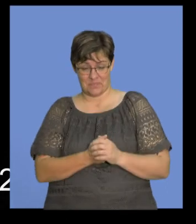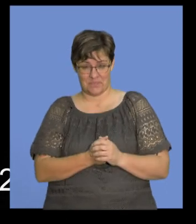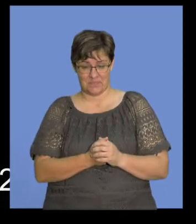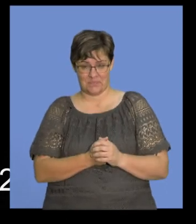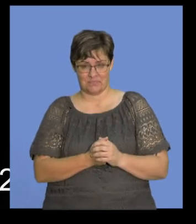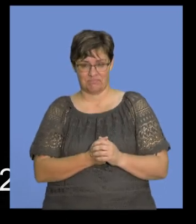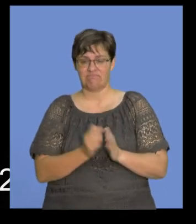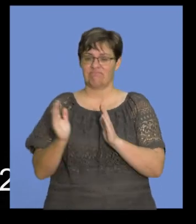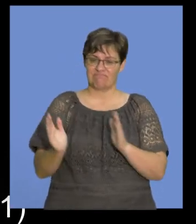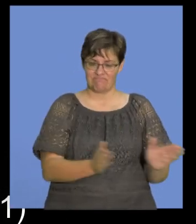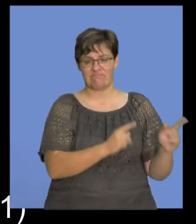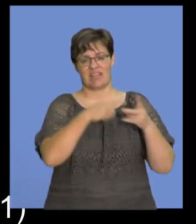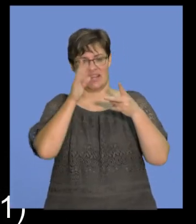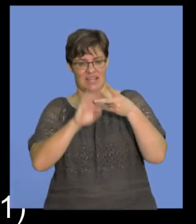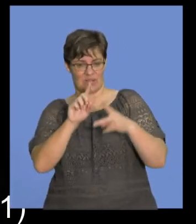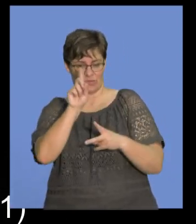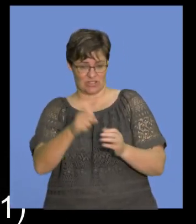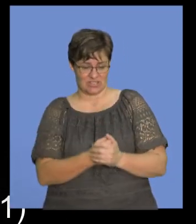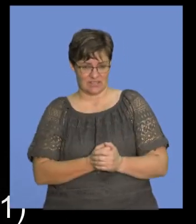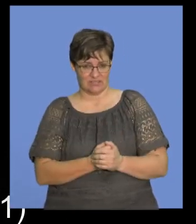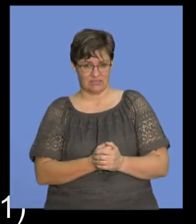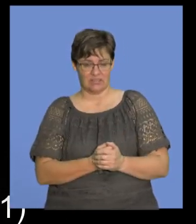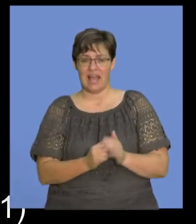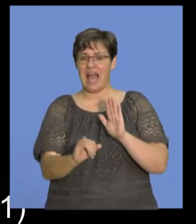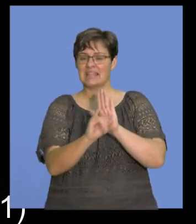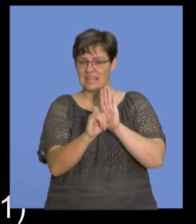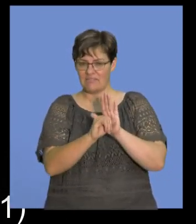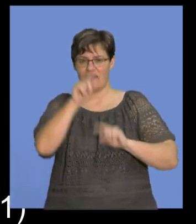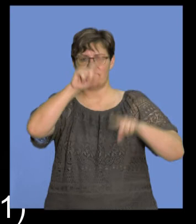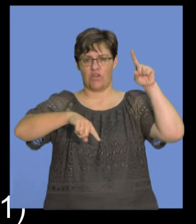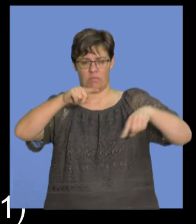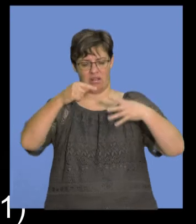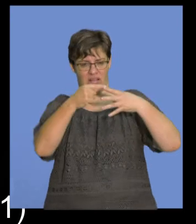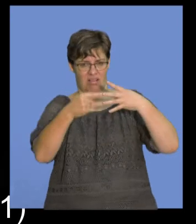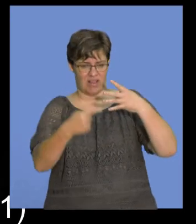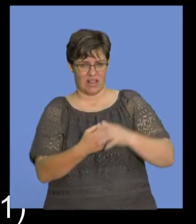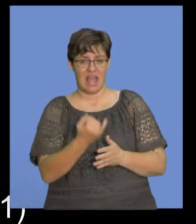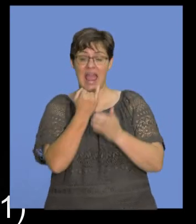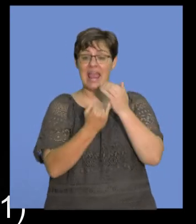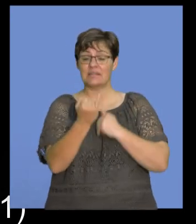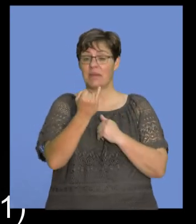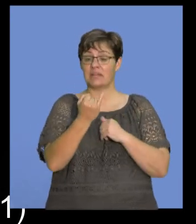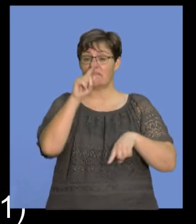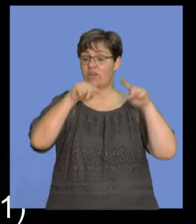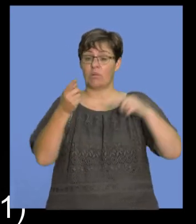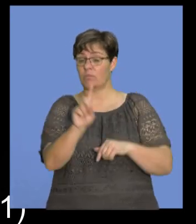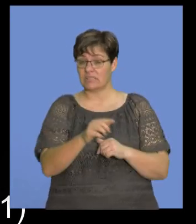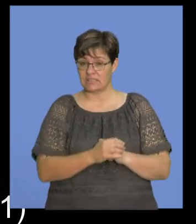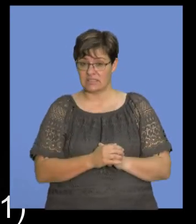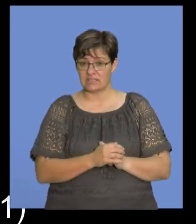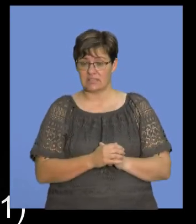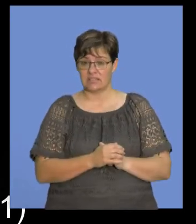aim. Let's move on to the next question. Identify the following variables. So the independent